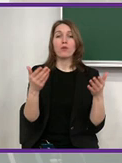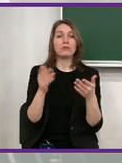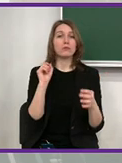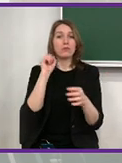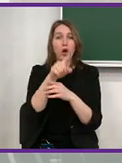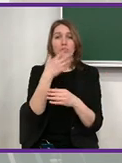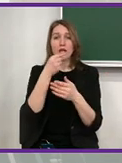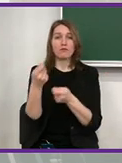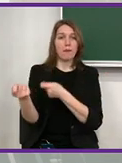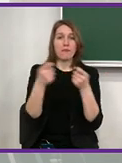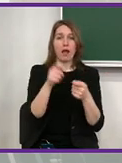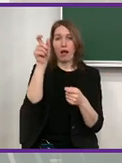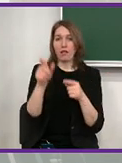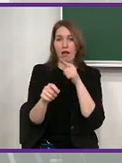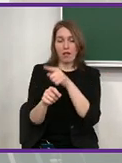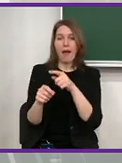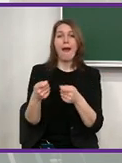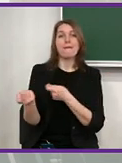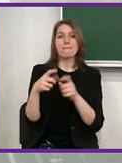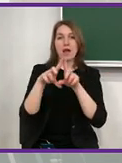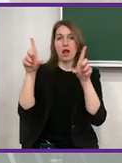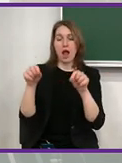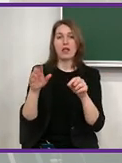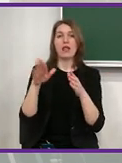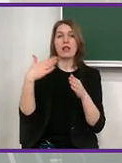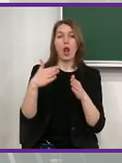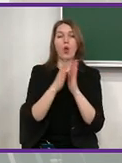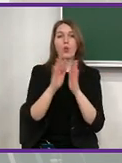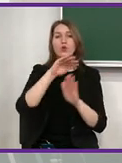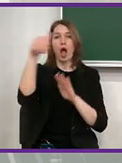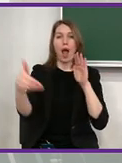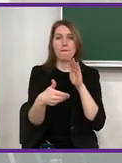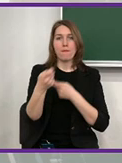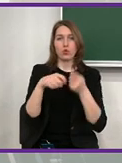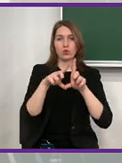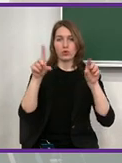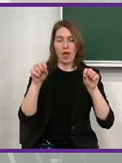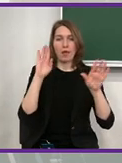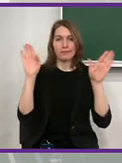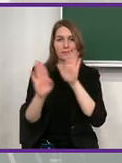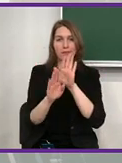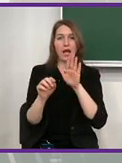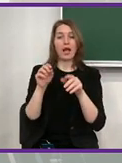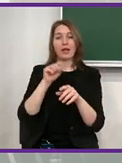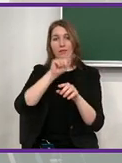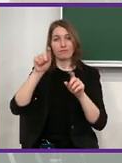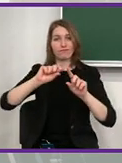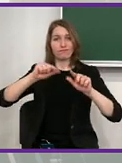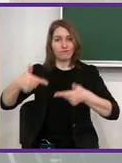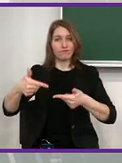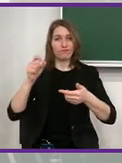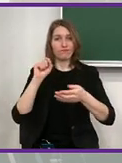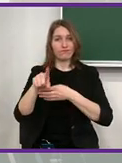operation goods and services of a company due to business relationships. For example, something is ordered